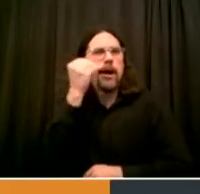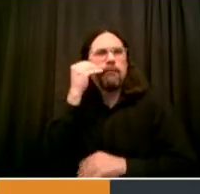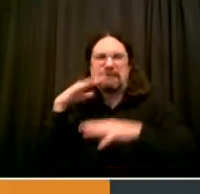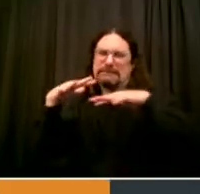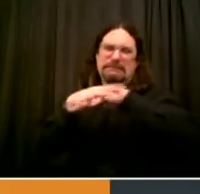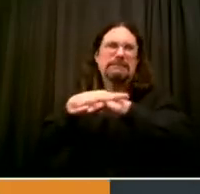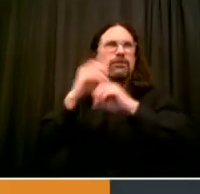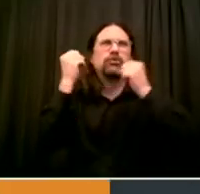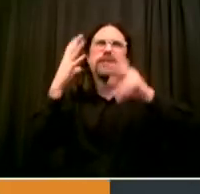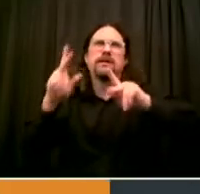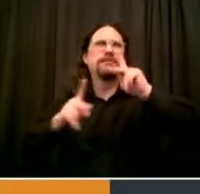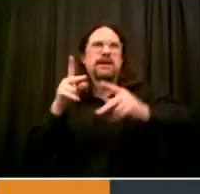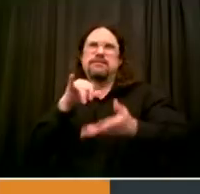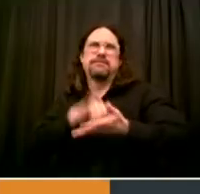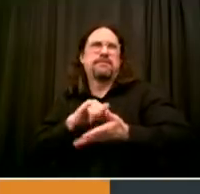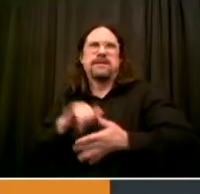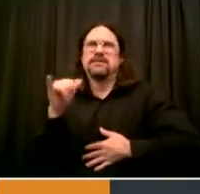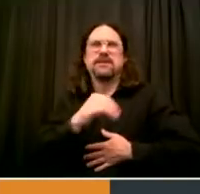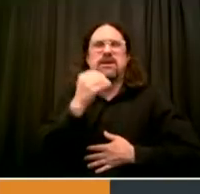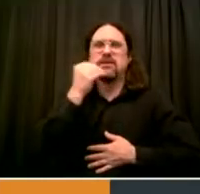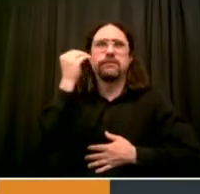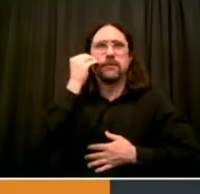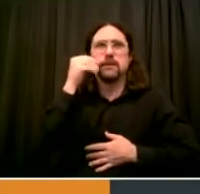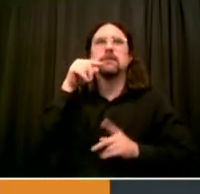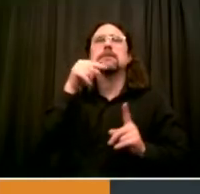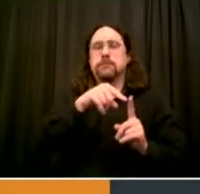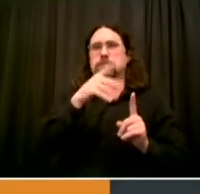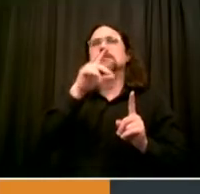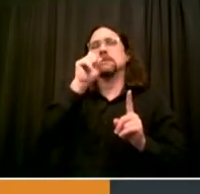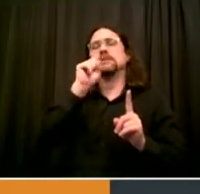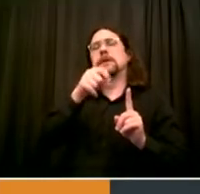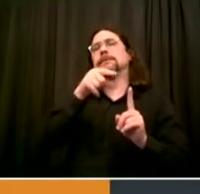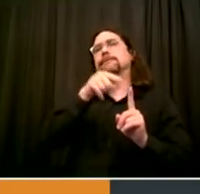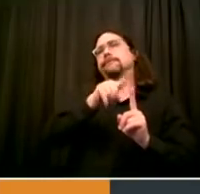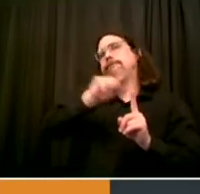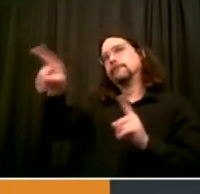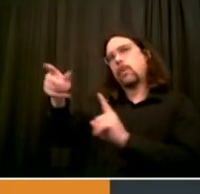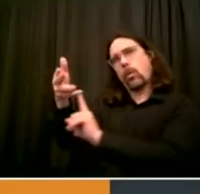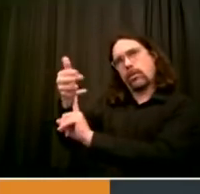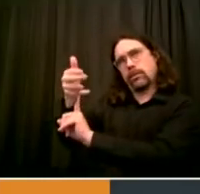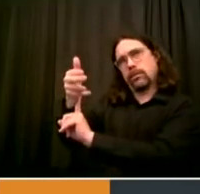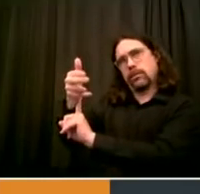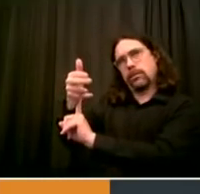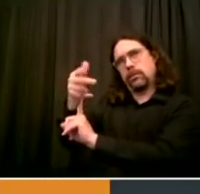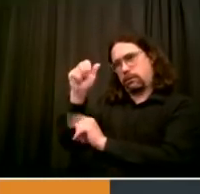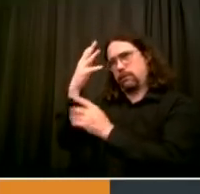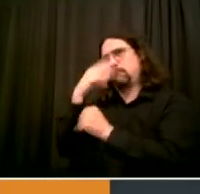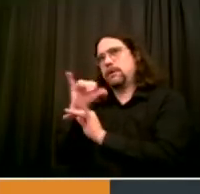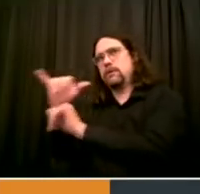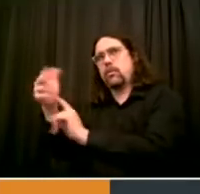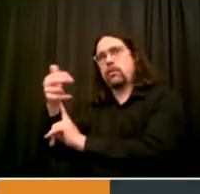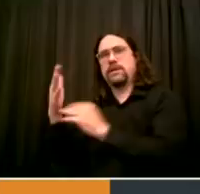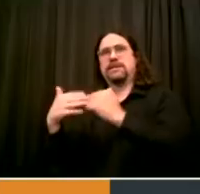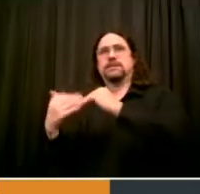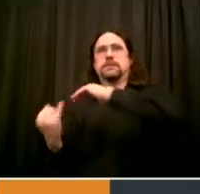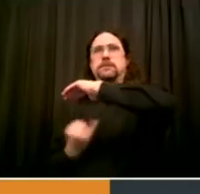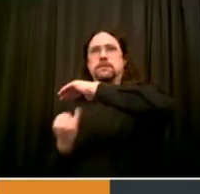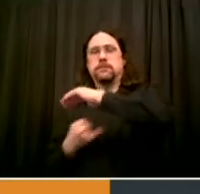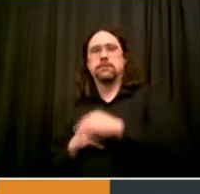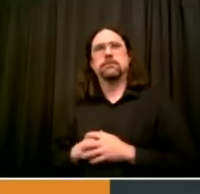needs: meals, prescriptions and medication, physical health support, mental health support. People are going through so